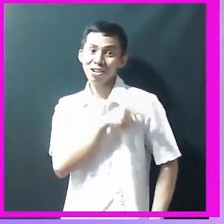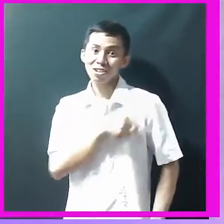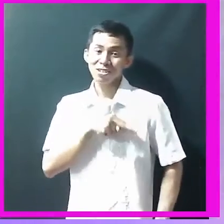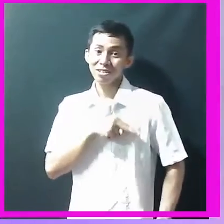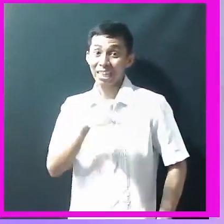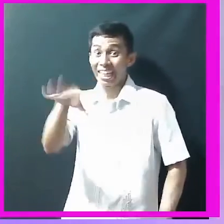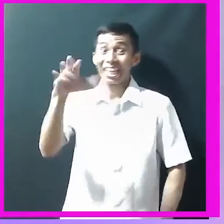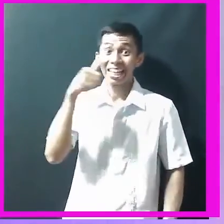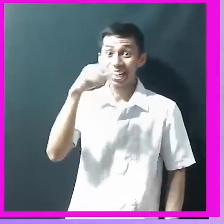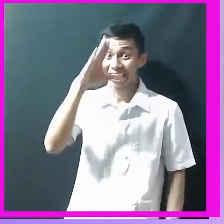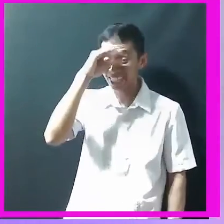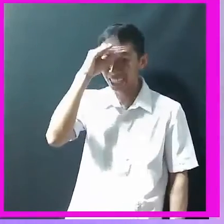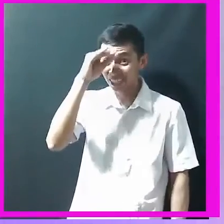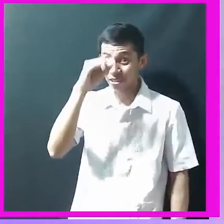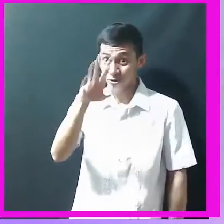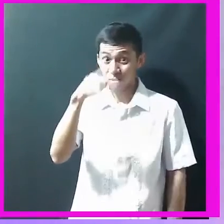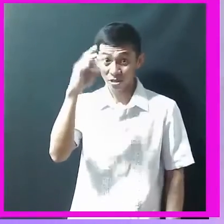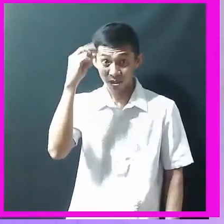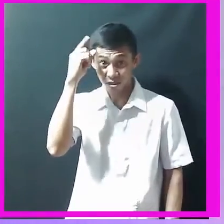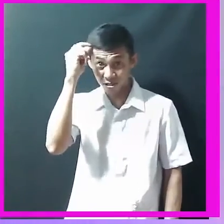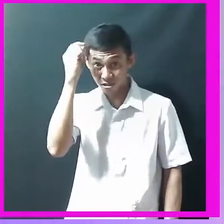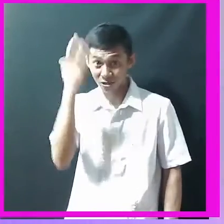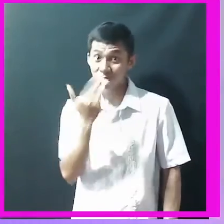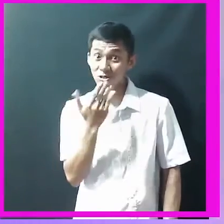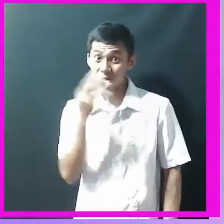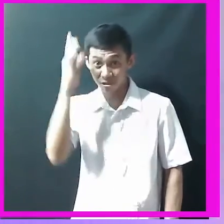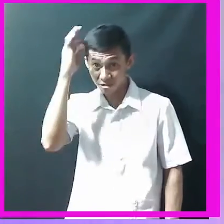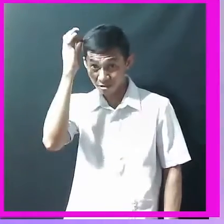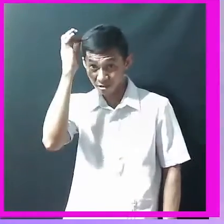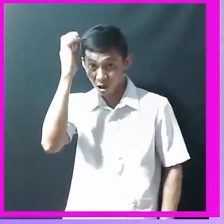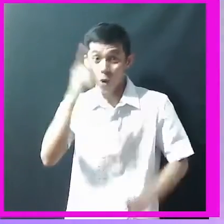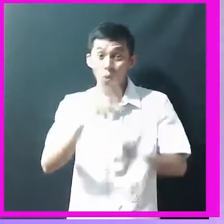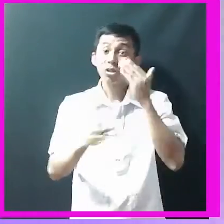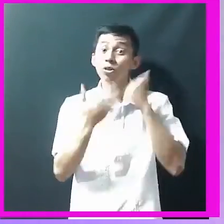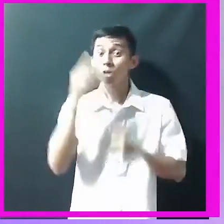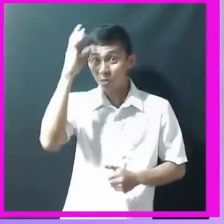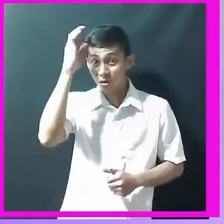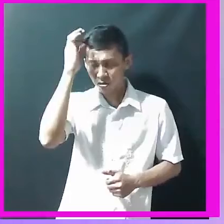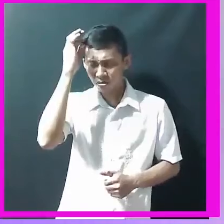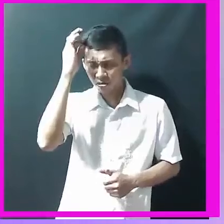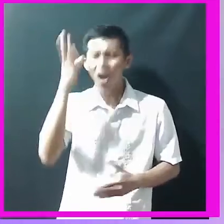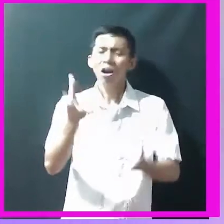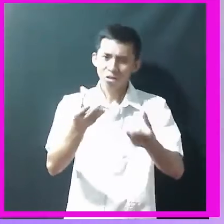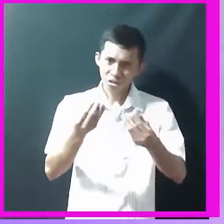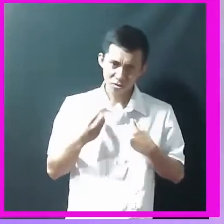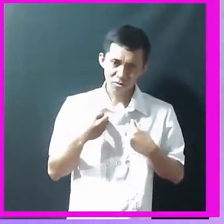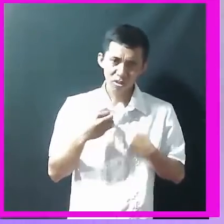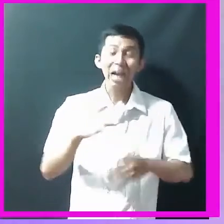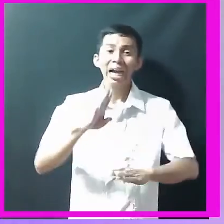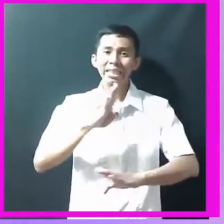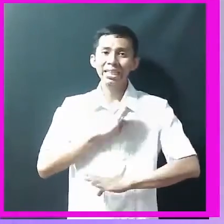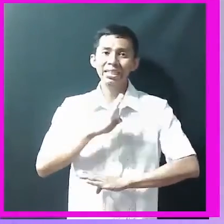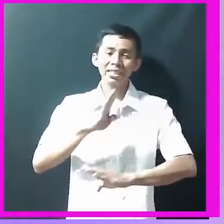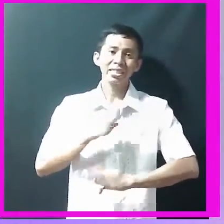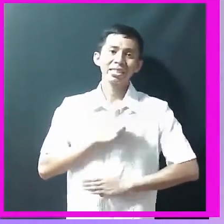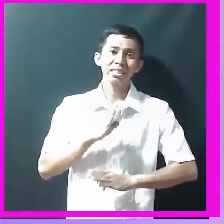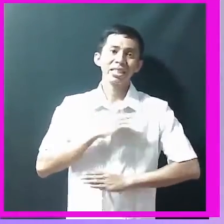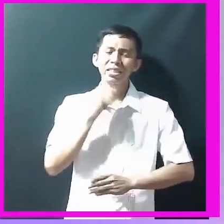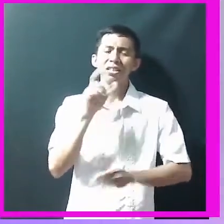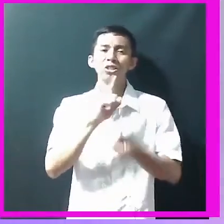Boys, mauna na ang color sa imo buhok. Dawata imo buhok. The truth about ourselves.